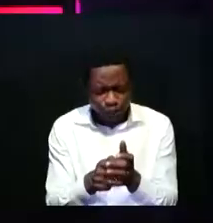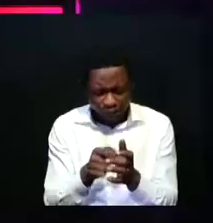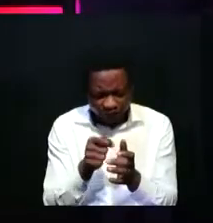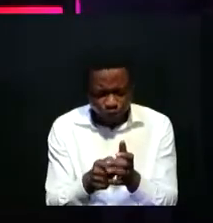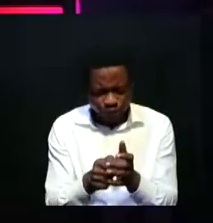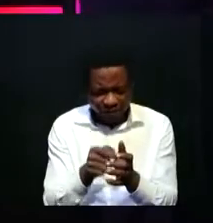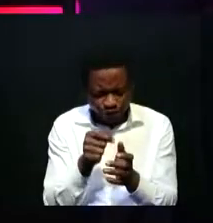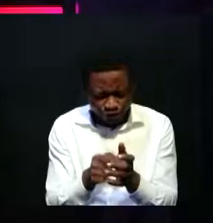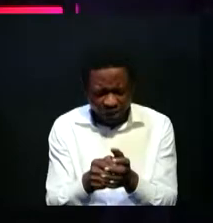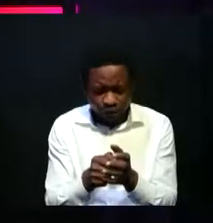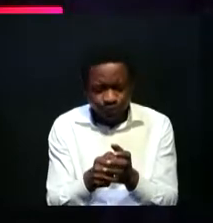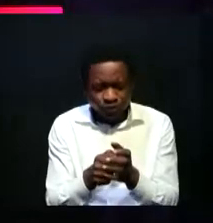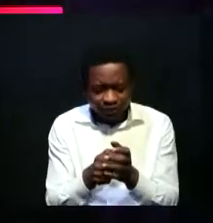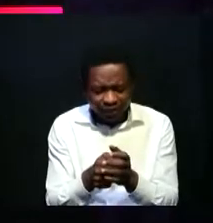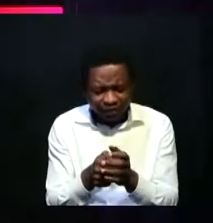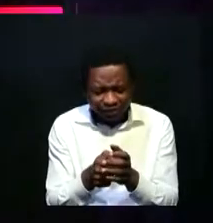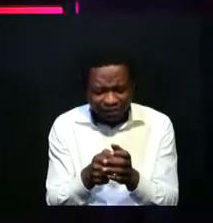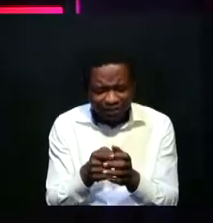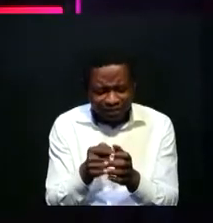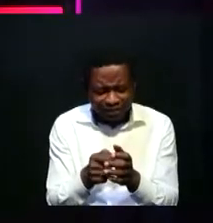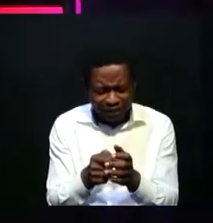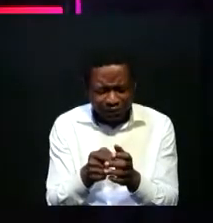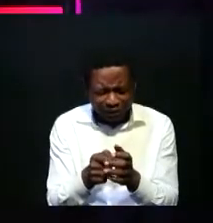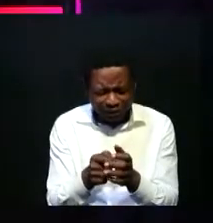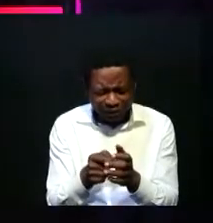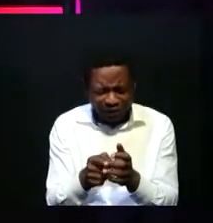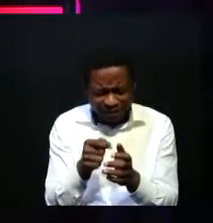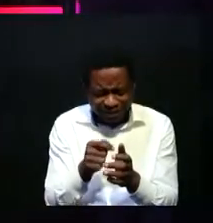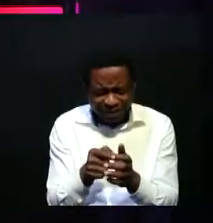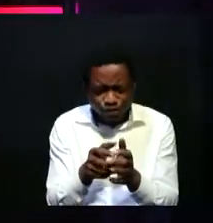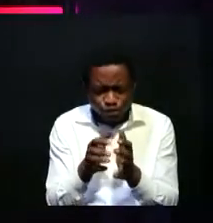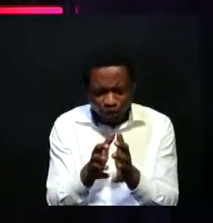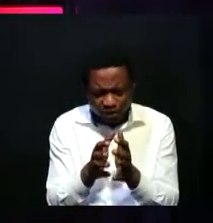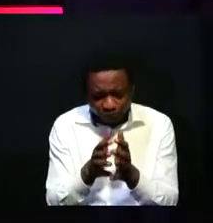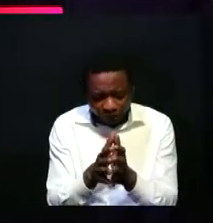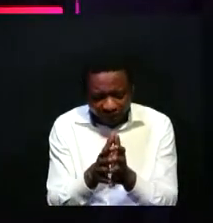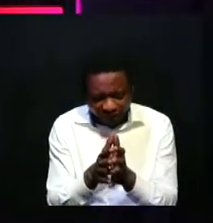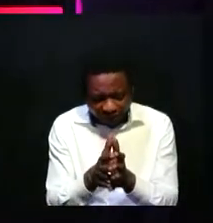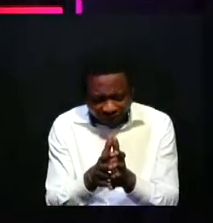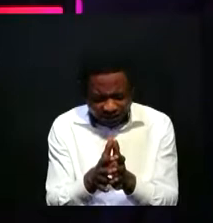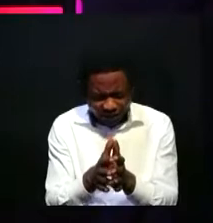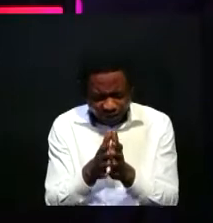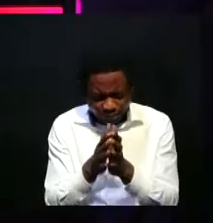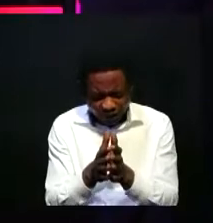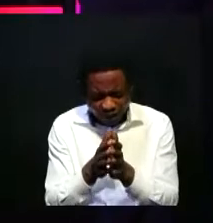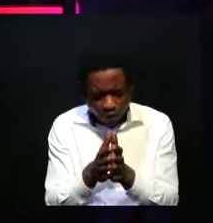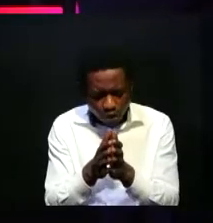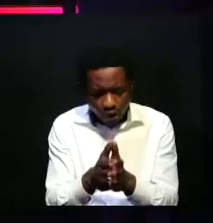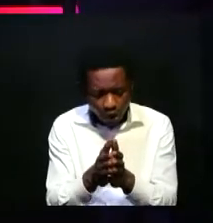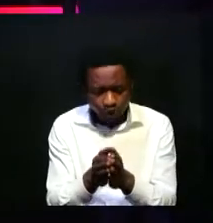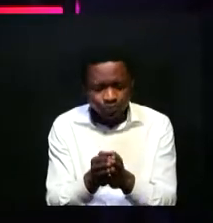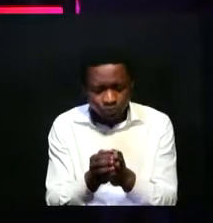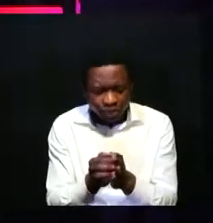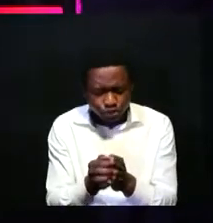Let there be divine intervention, O God. Father, we intercede for families of